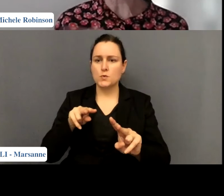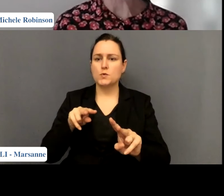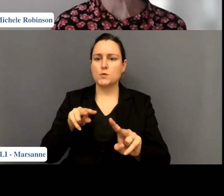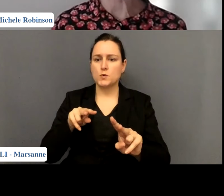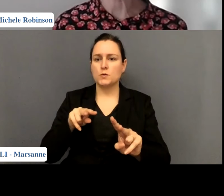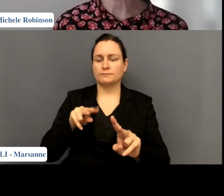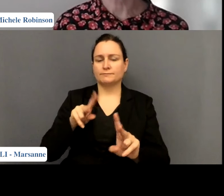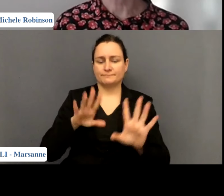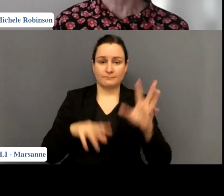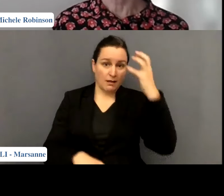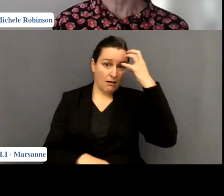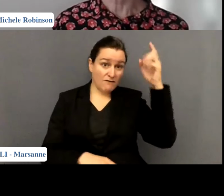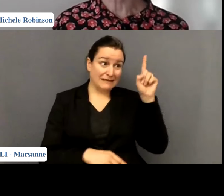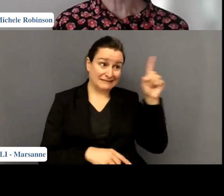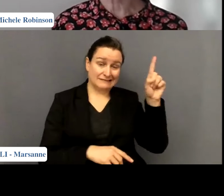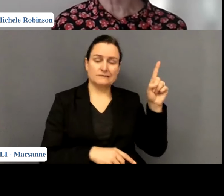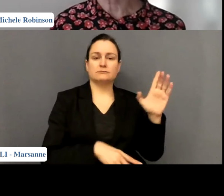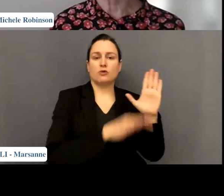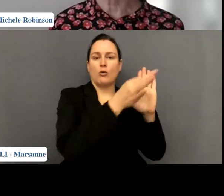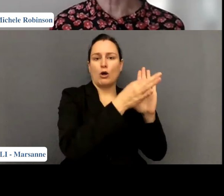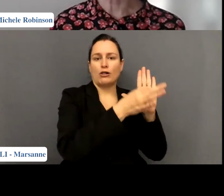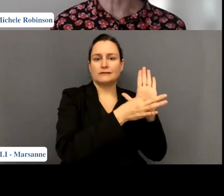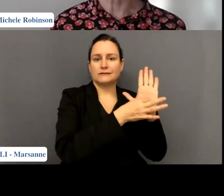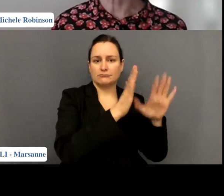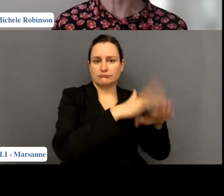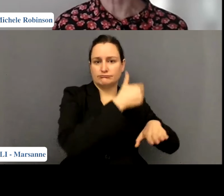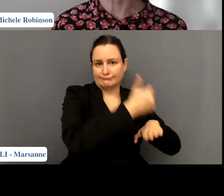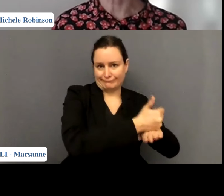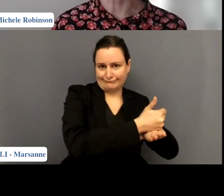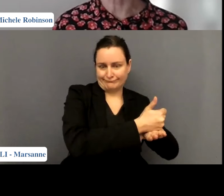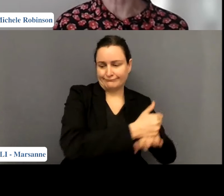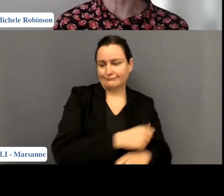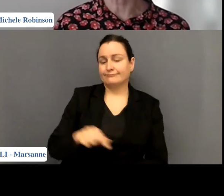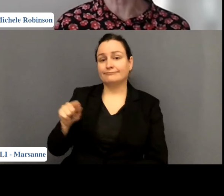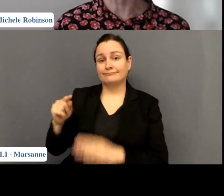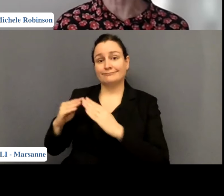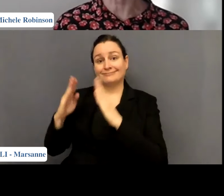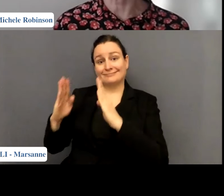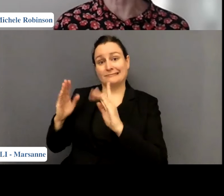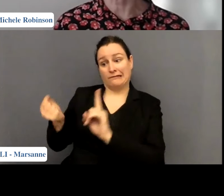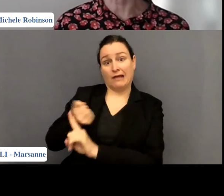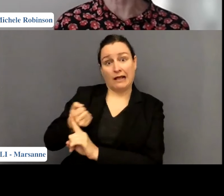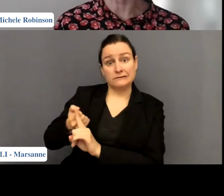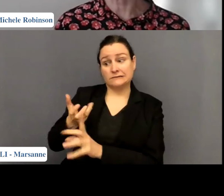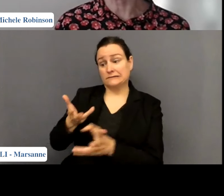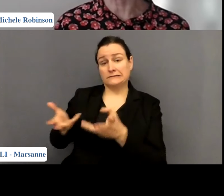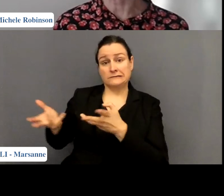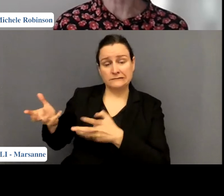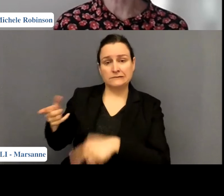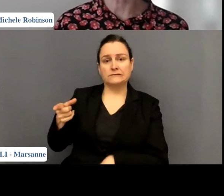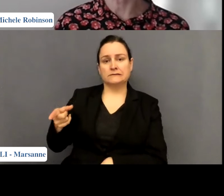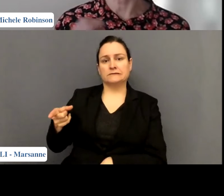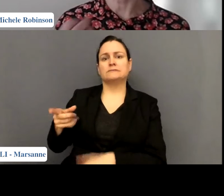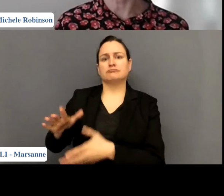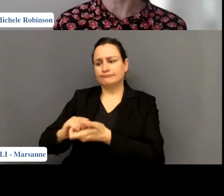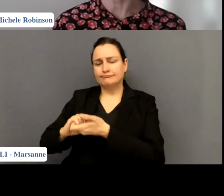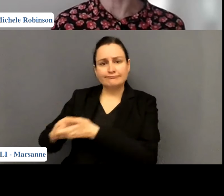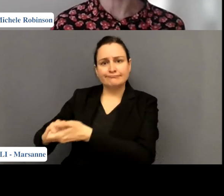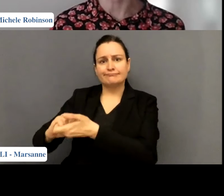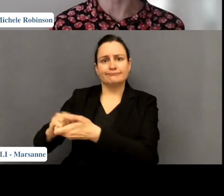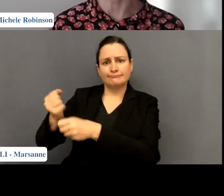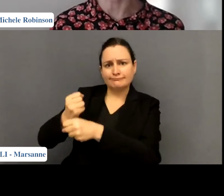and policymakers. Domestic and family violence organisations reported greater communication and genuine collaboration and,